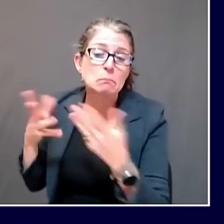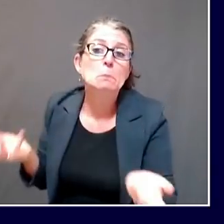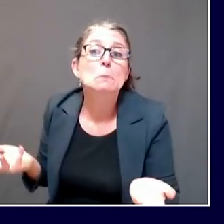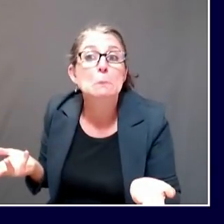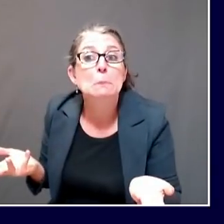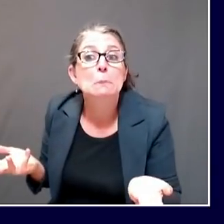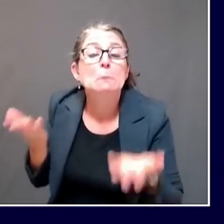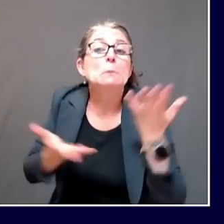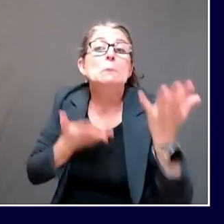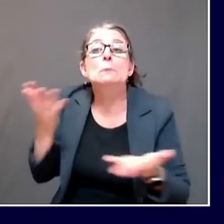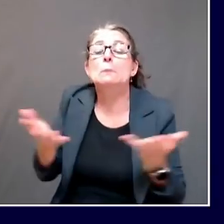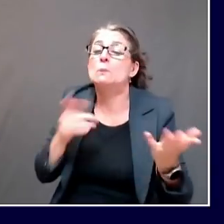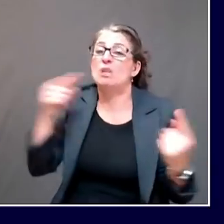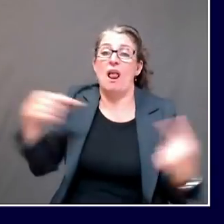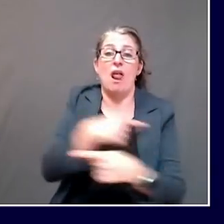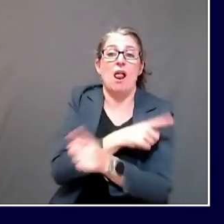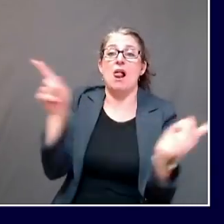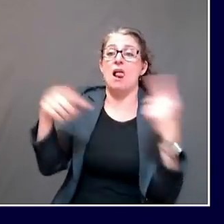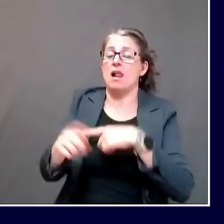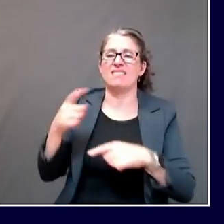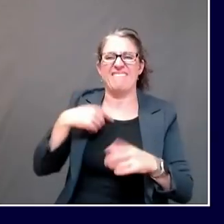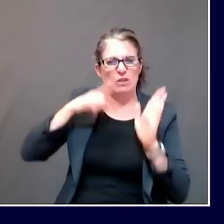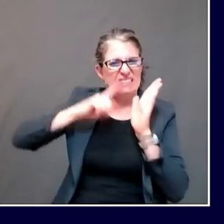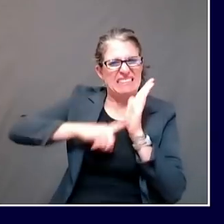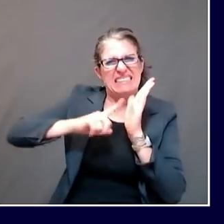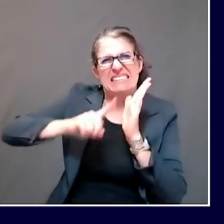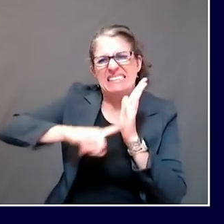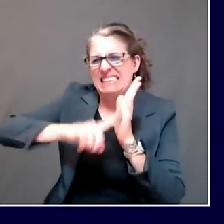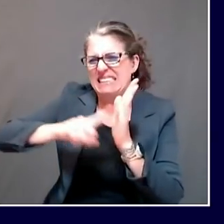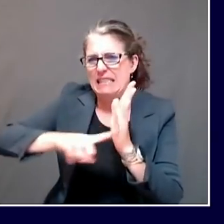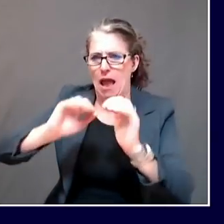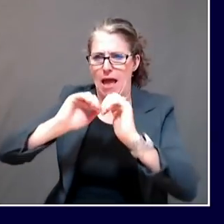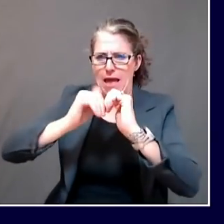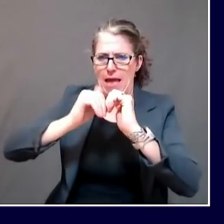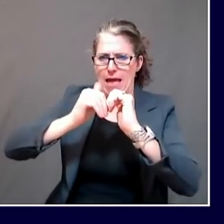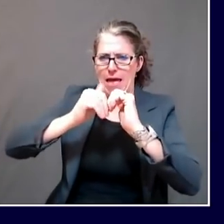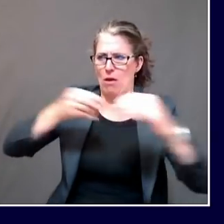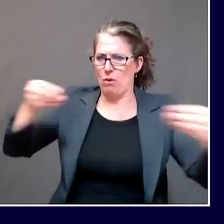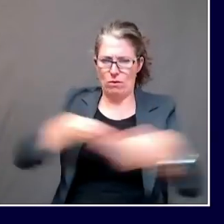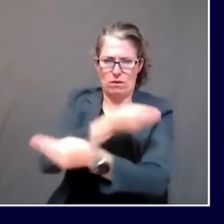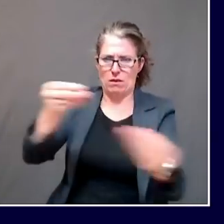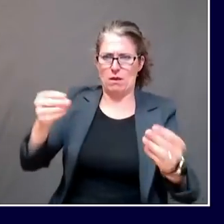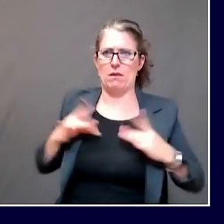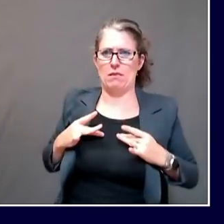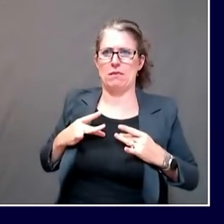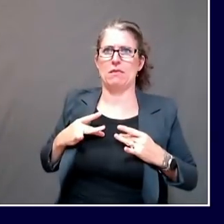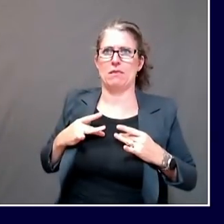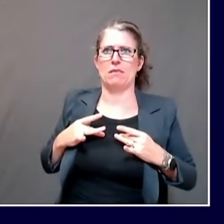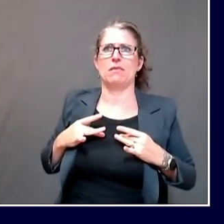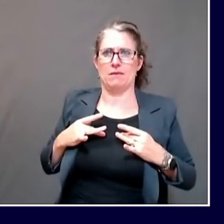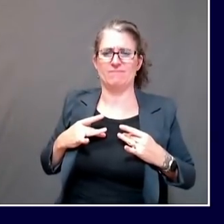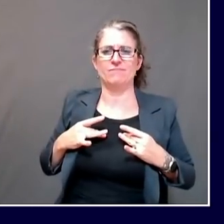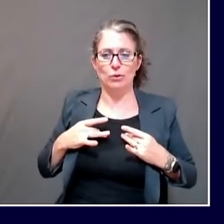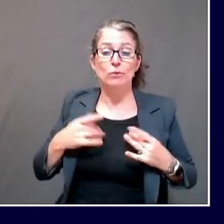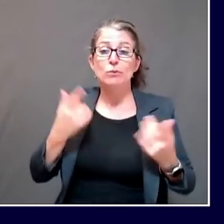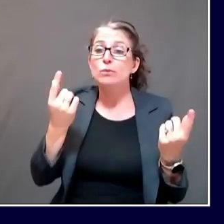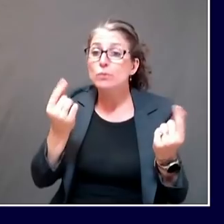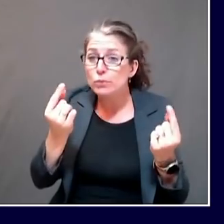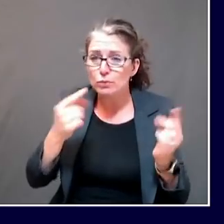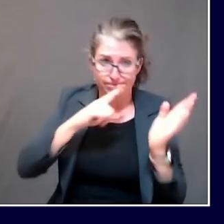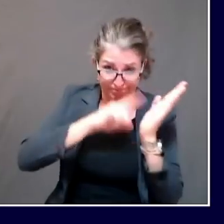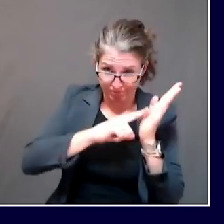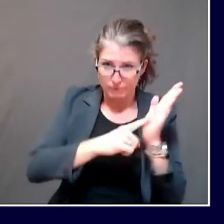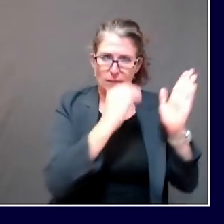church services, that will shore up the link even further. Right now, we're considering it as our working hypothesis, but as the